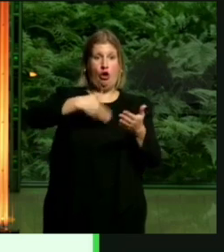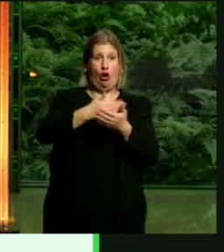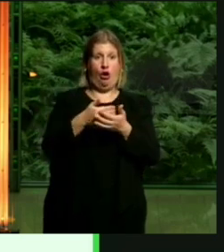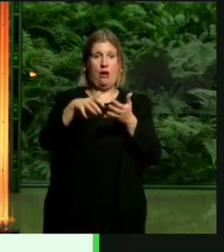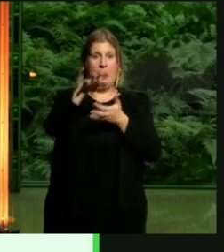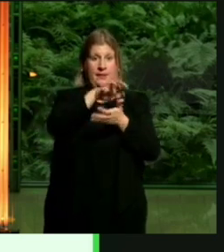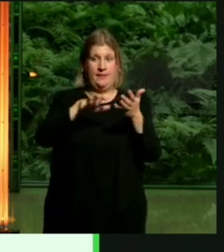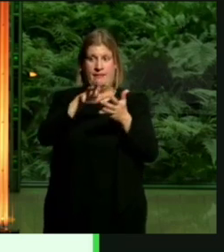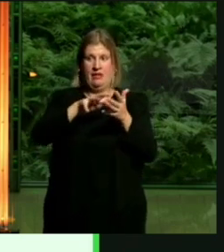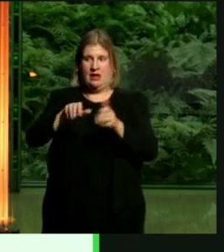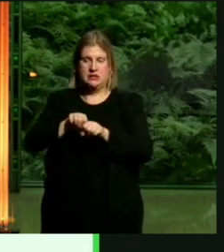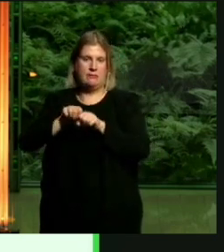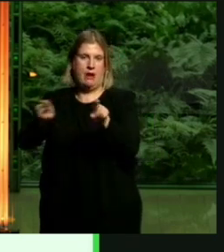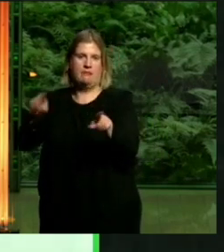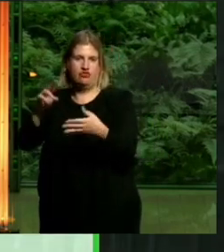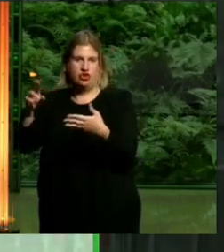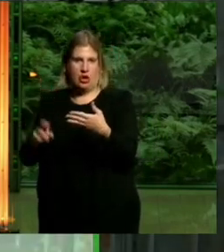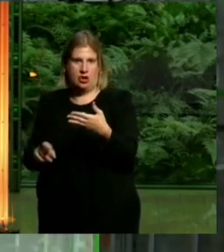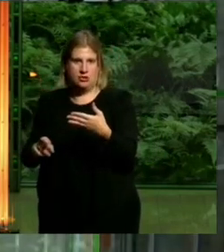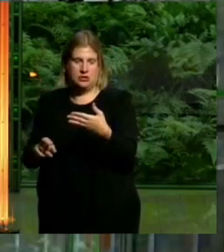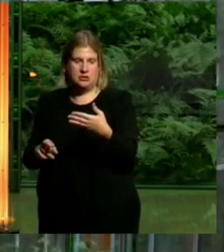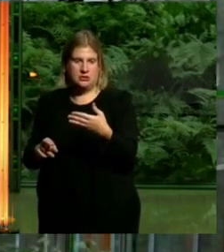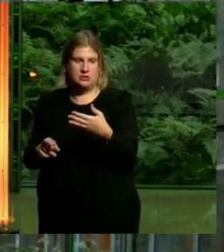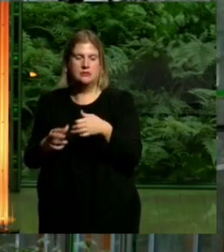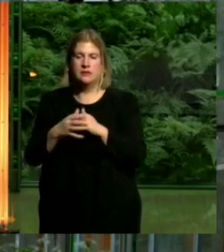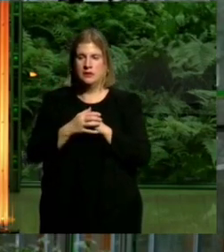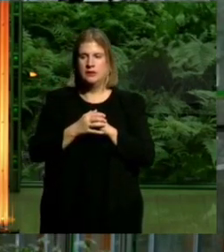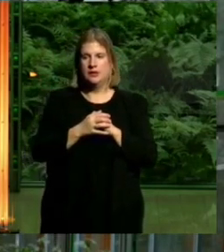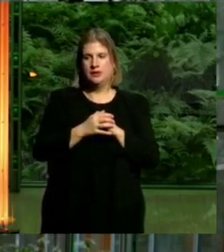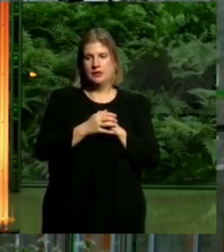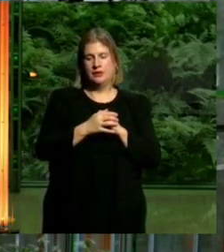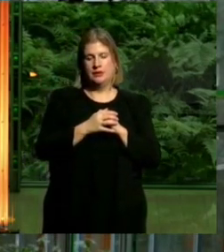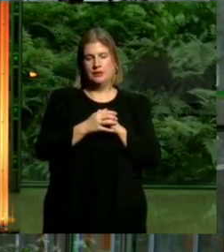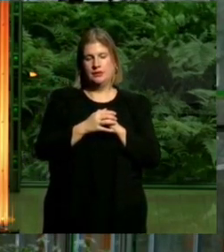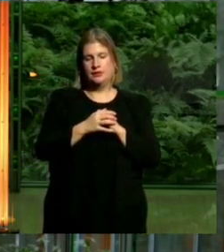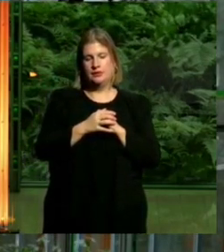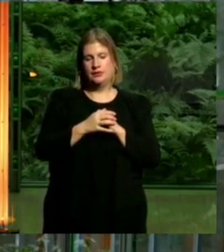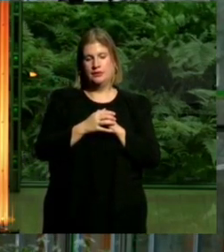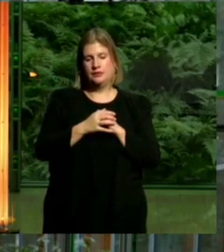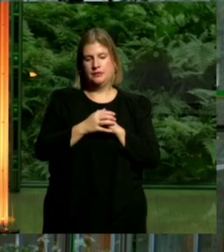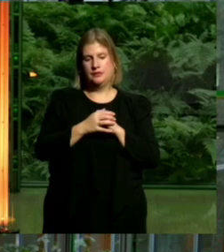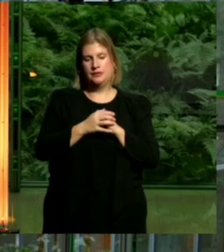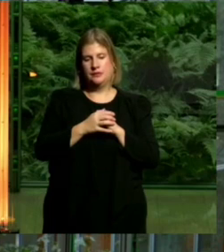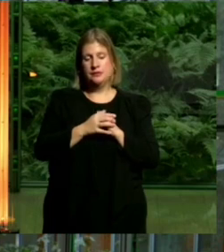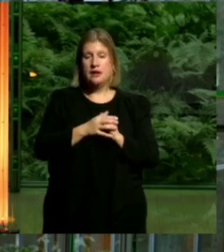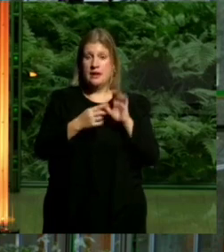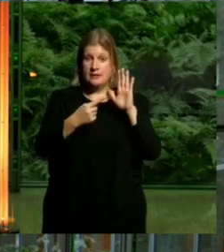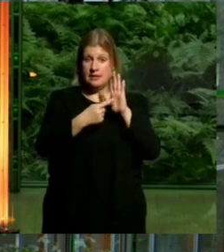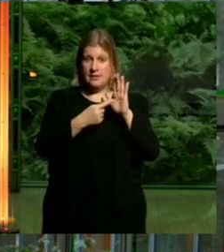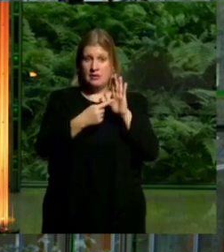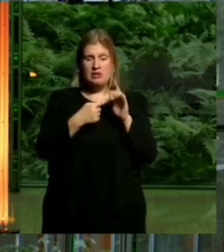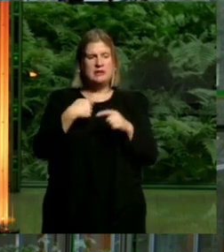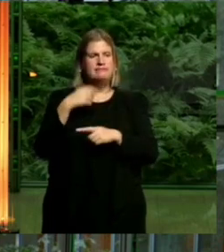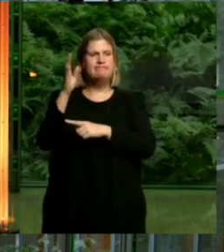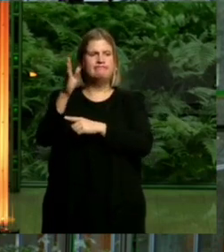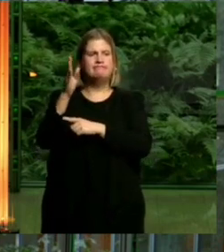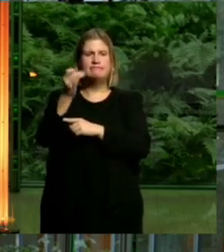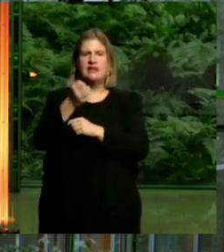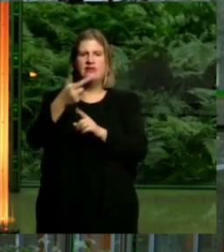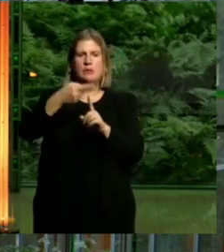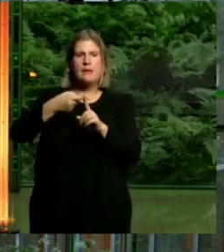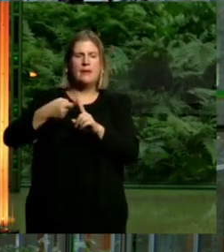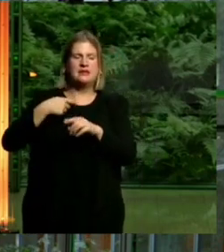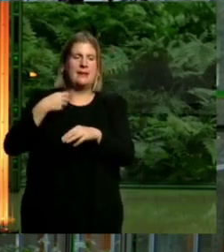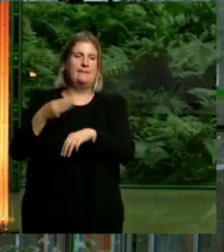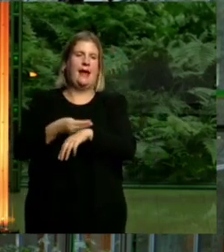voice. So inputs can be any of these formats, and outputs can be any of these formats. So here's an example I remember. I gave a talk a few months ago in